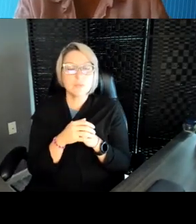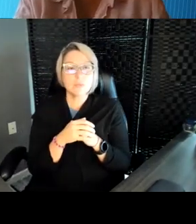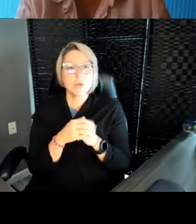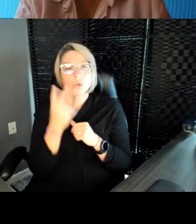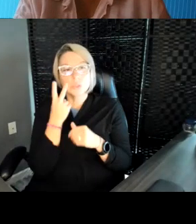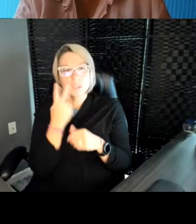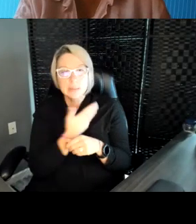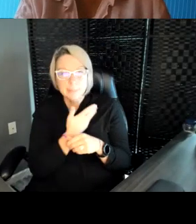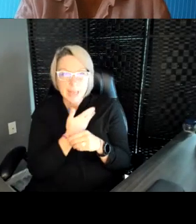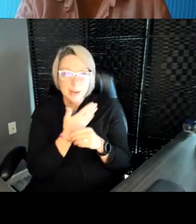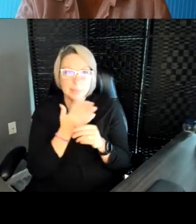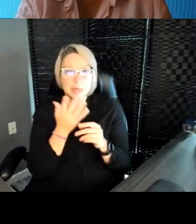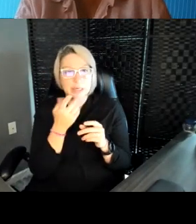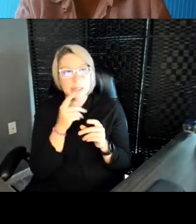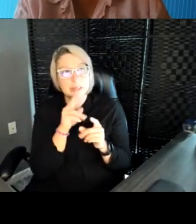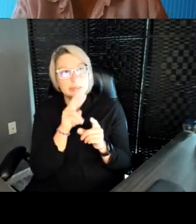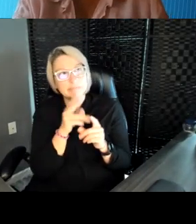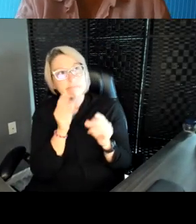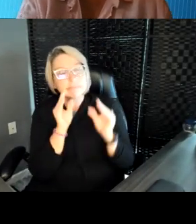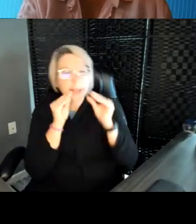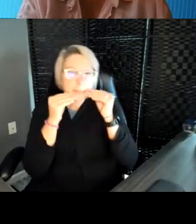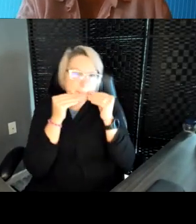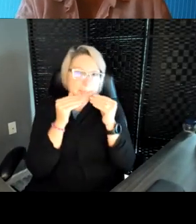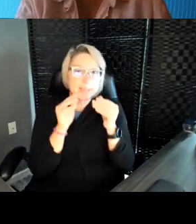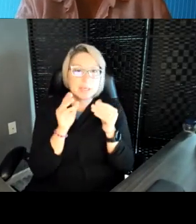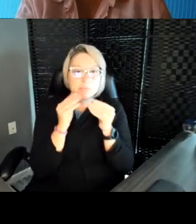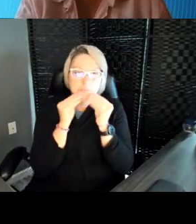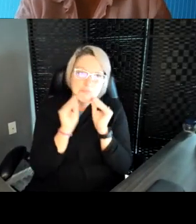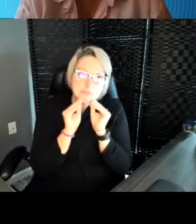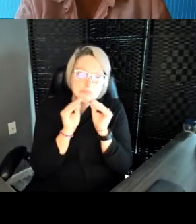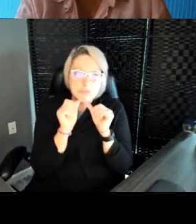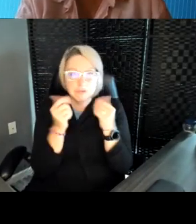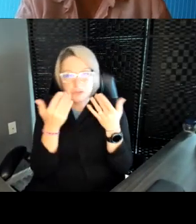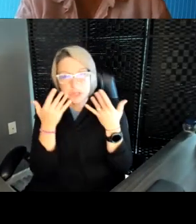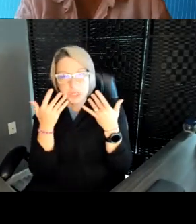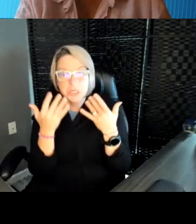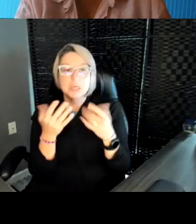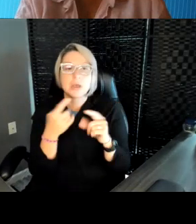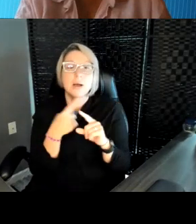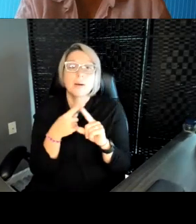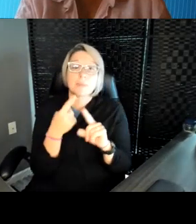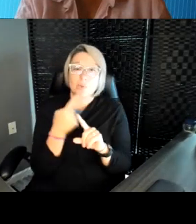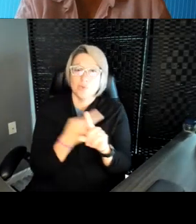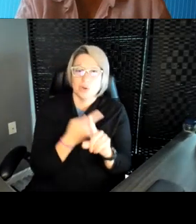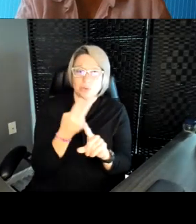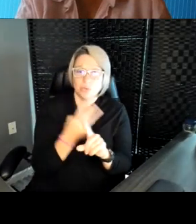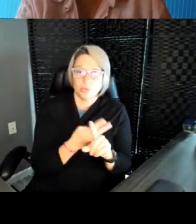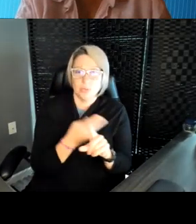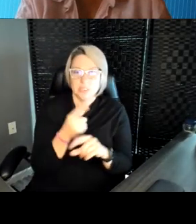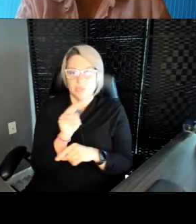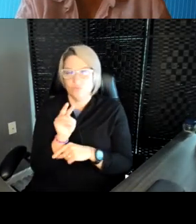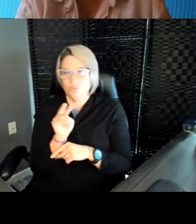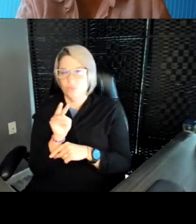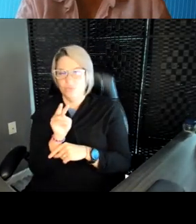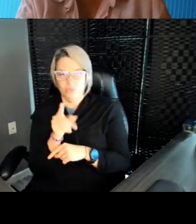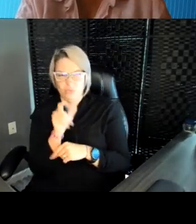start to discern the happy face versus the non-happy friendly face. But 1 to 2 months, they're starting to go, whoa, you're not